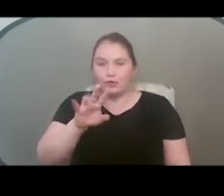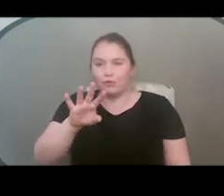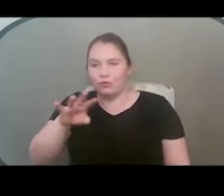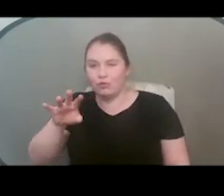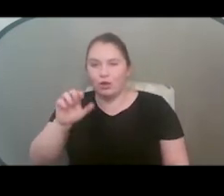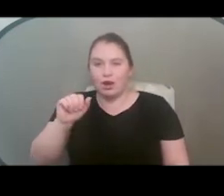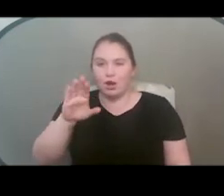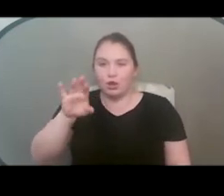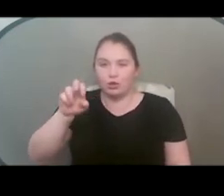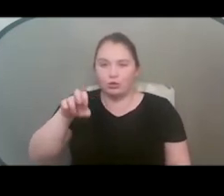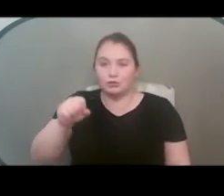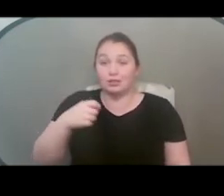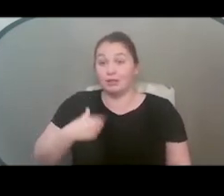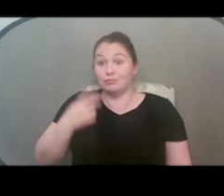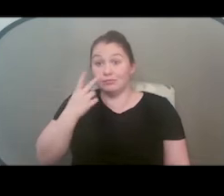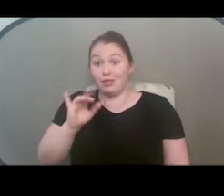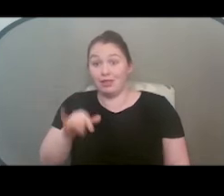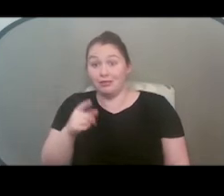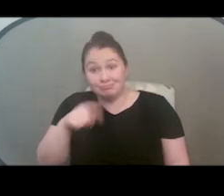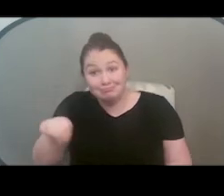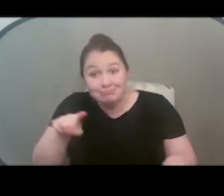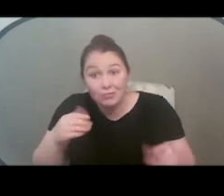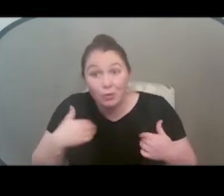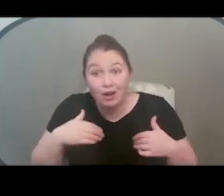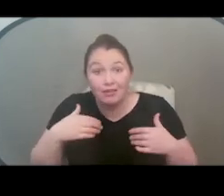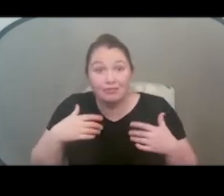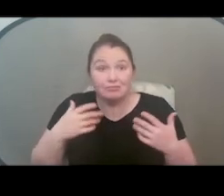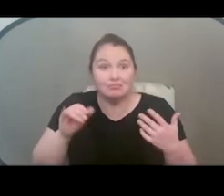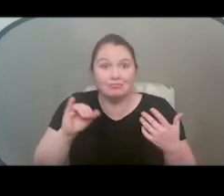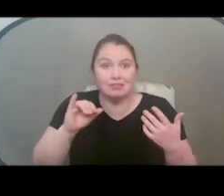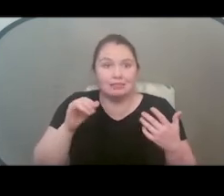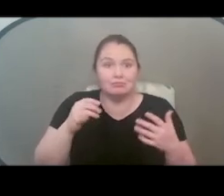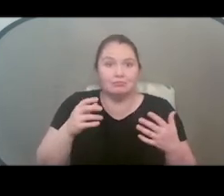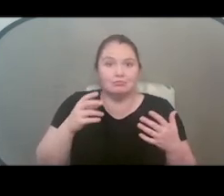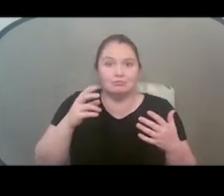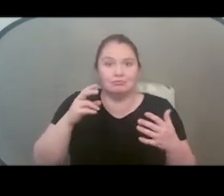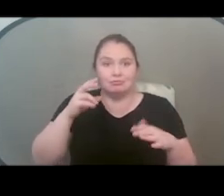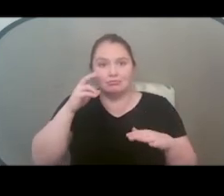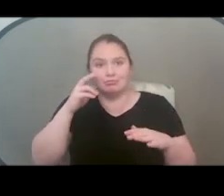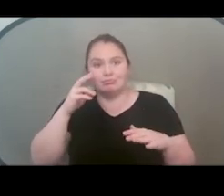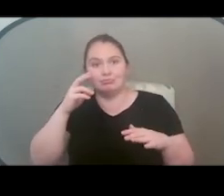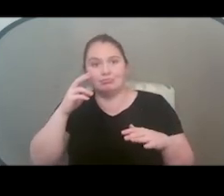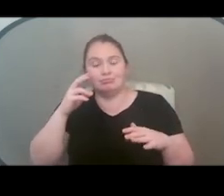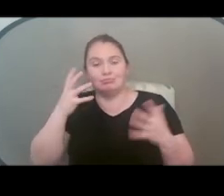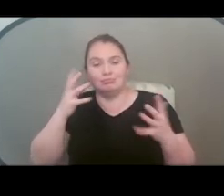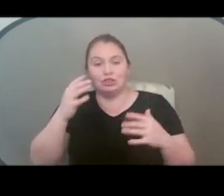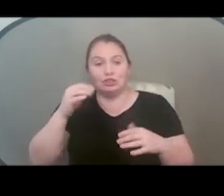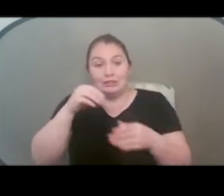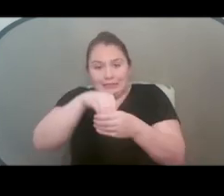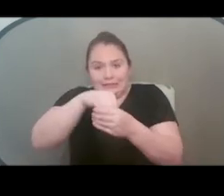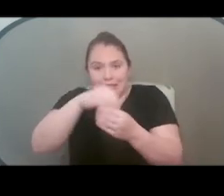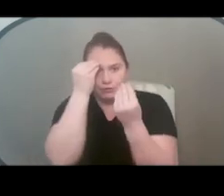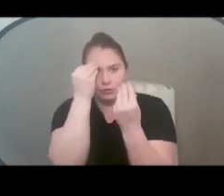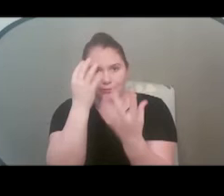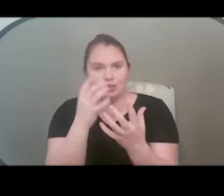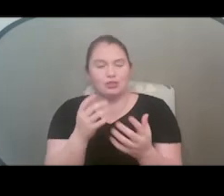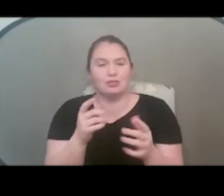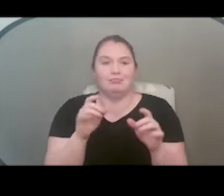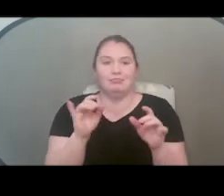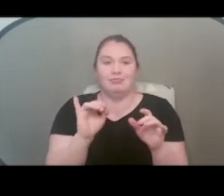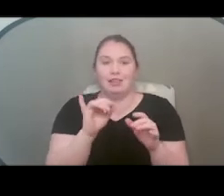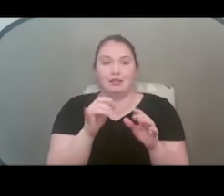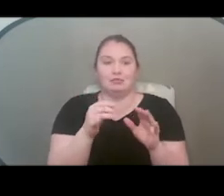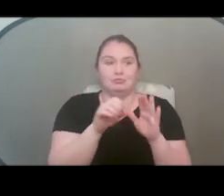was the only thing that I saw. Unless y'all have inside lanes that y'all know about more than what signs are posted.